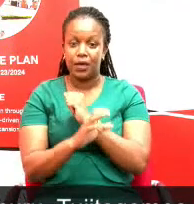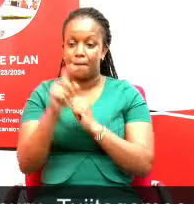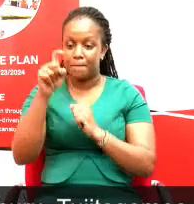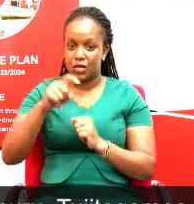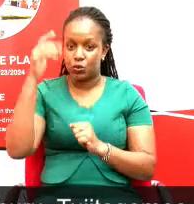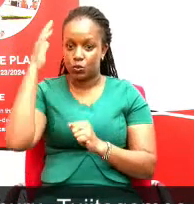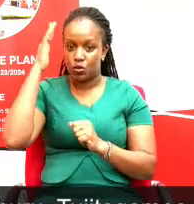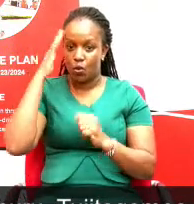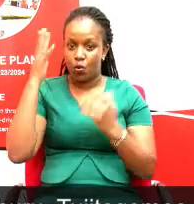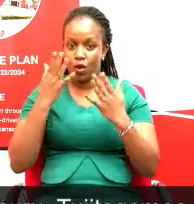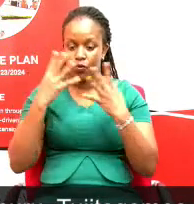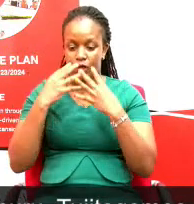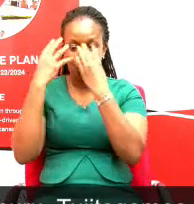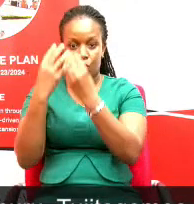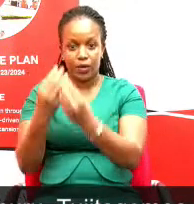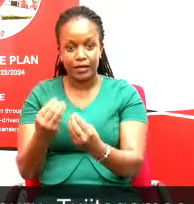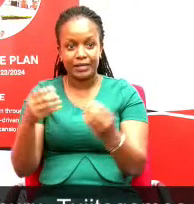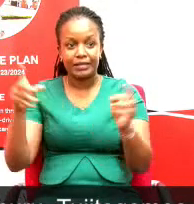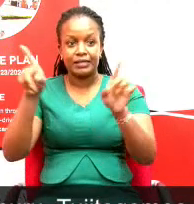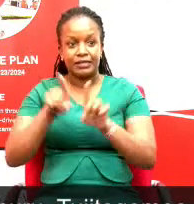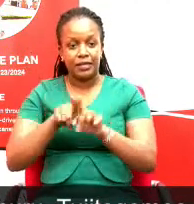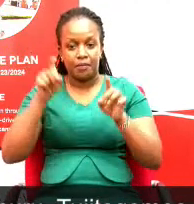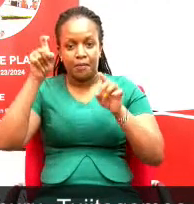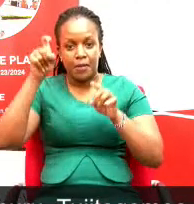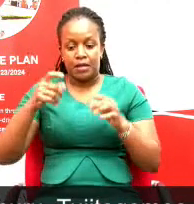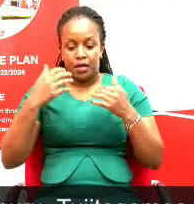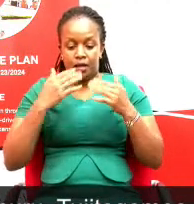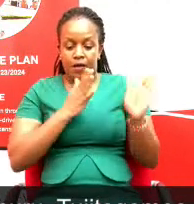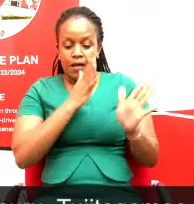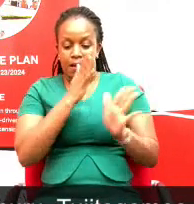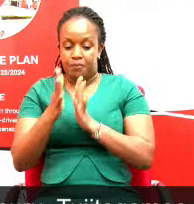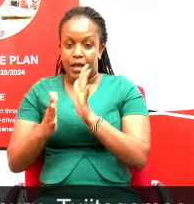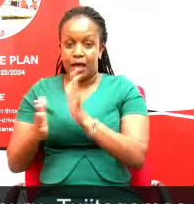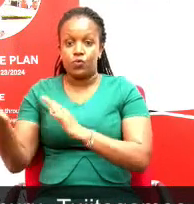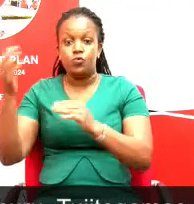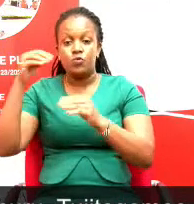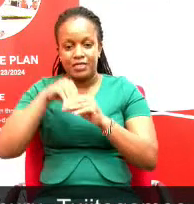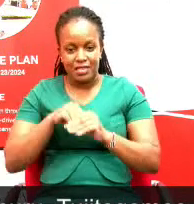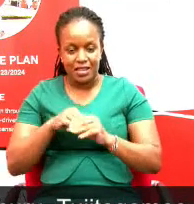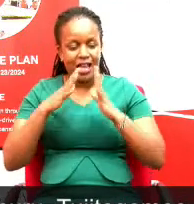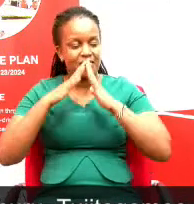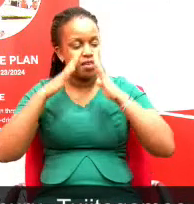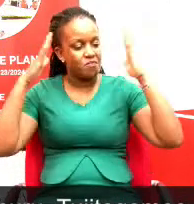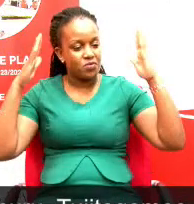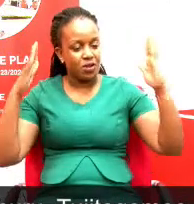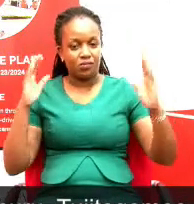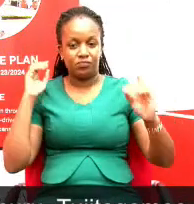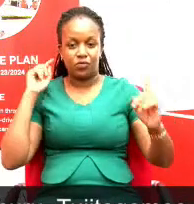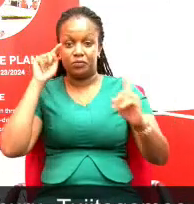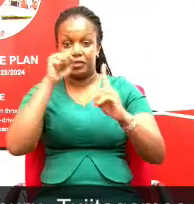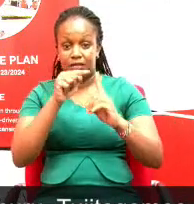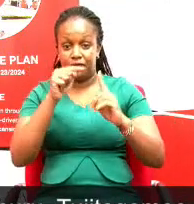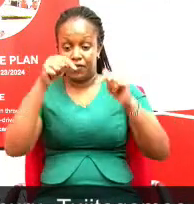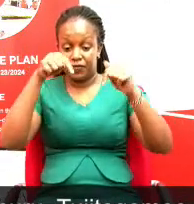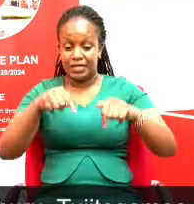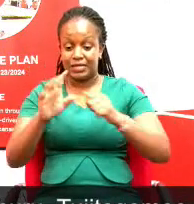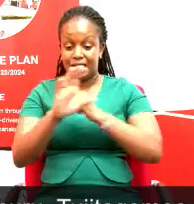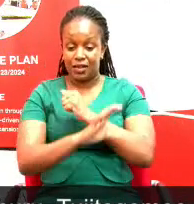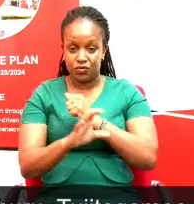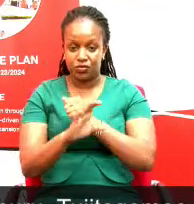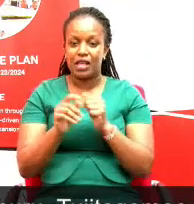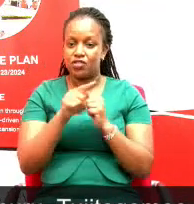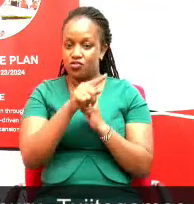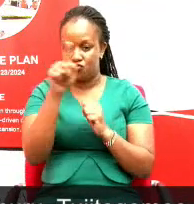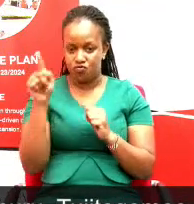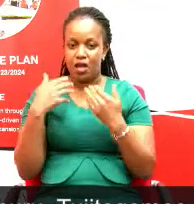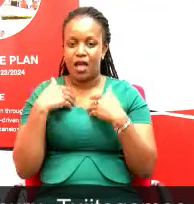going, you also fit in your plan within the broader objective of the country. And since you have done that,